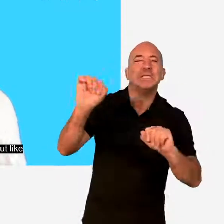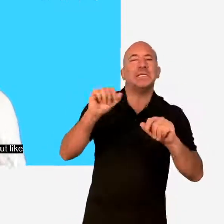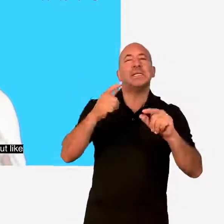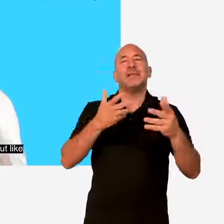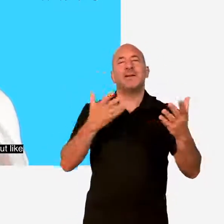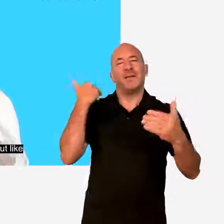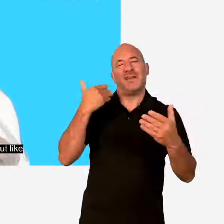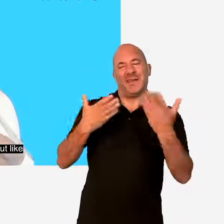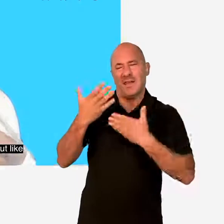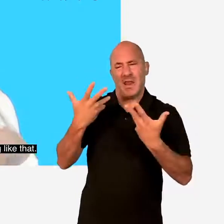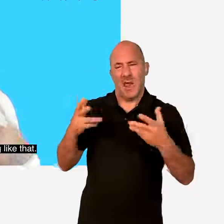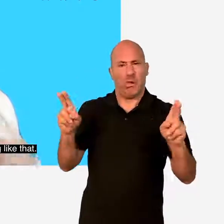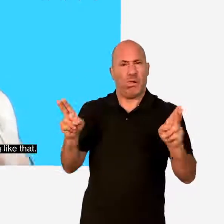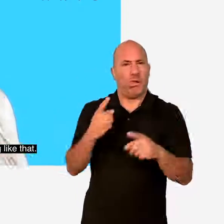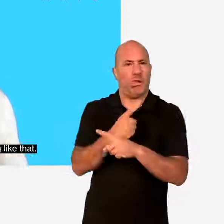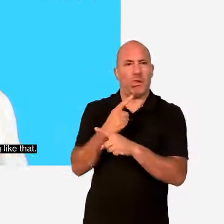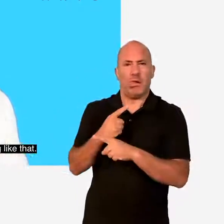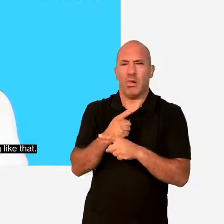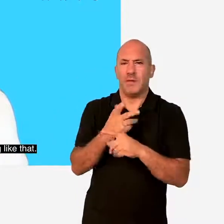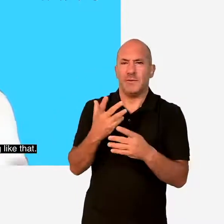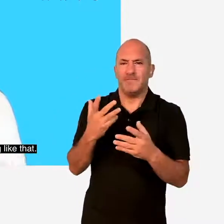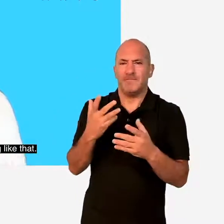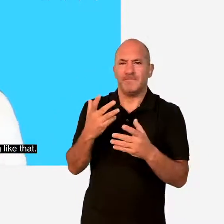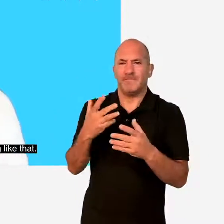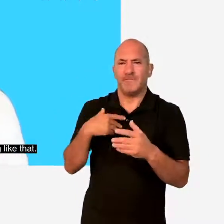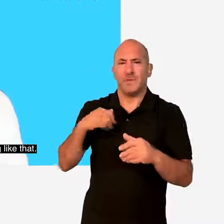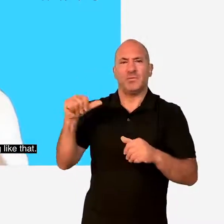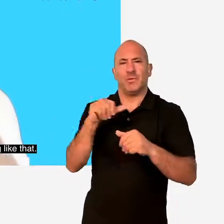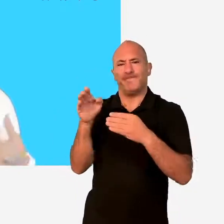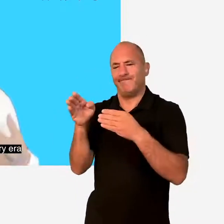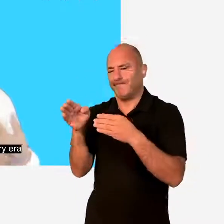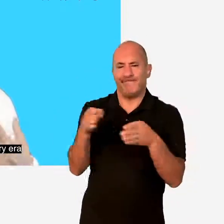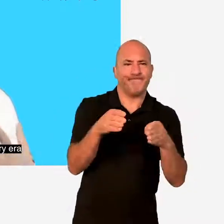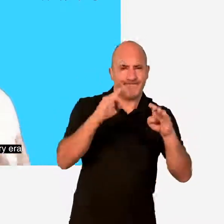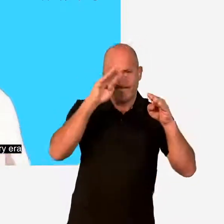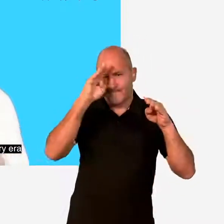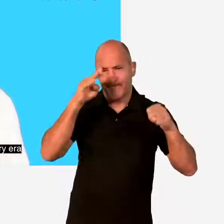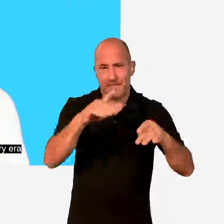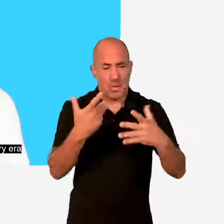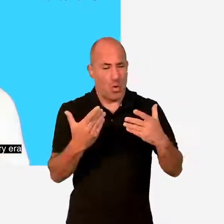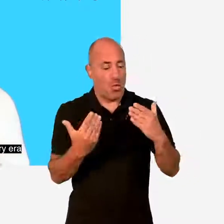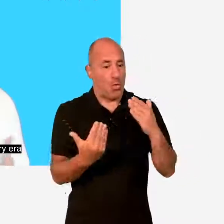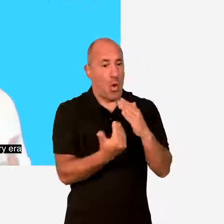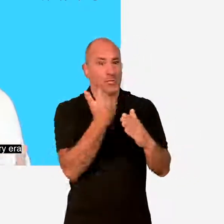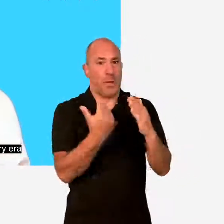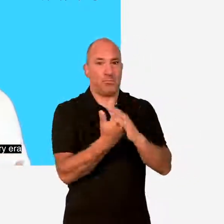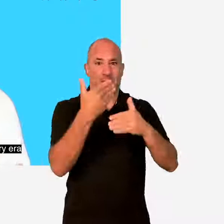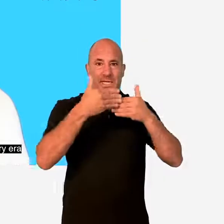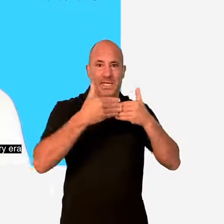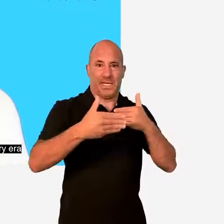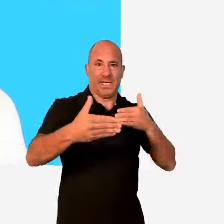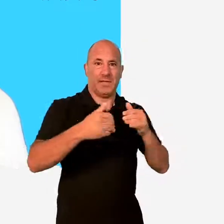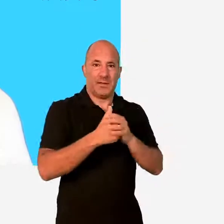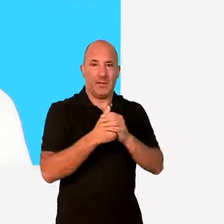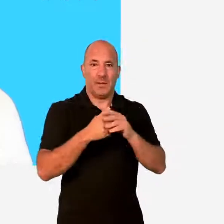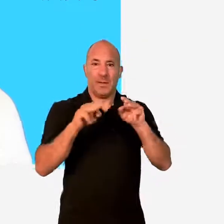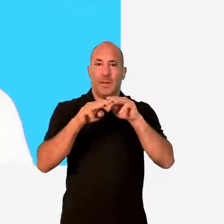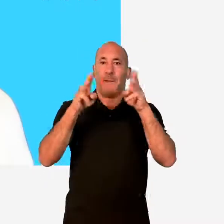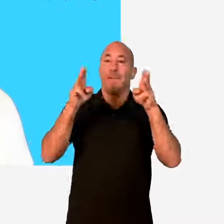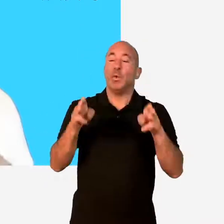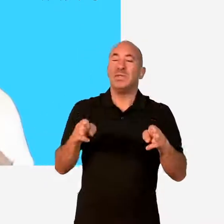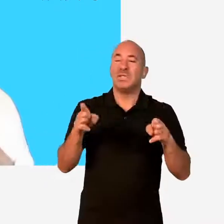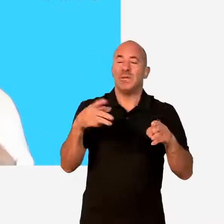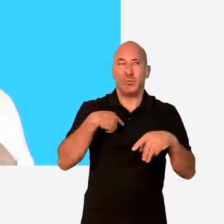is discussion happening, about like what is a natural history museum, everything like that. But we're operating in sort of such a contemporary era where